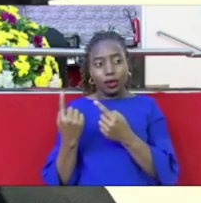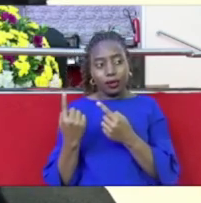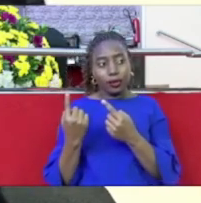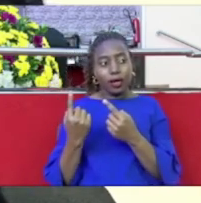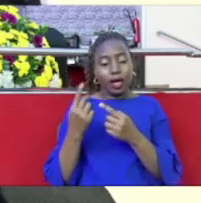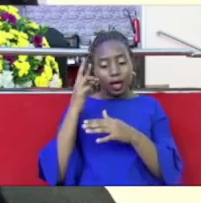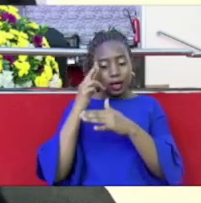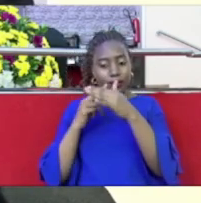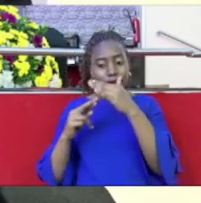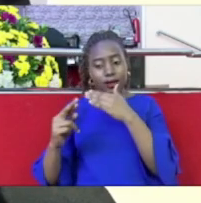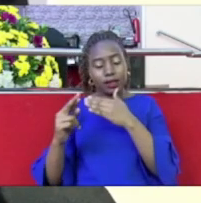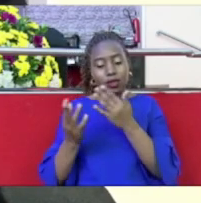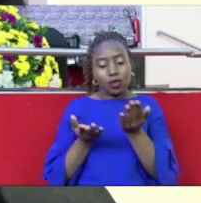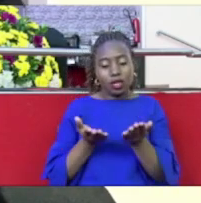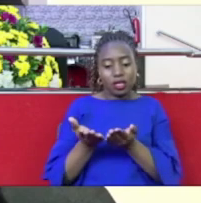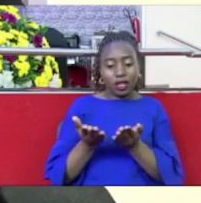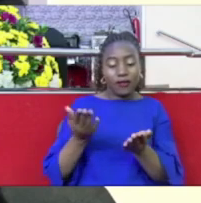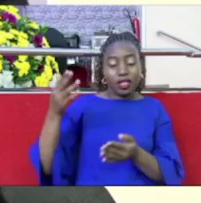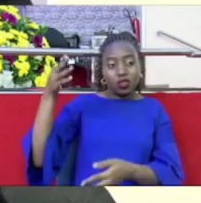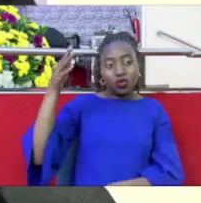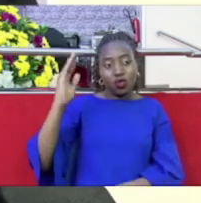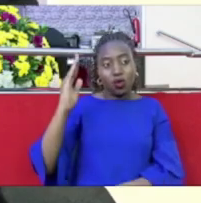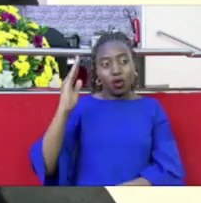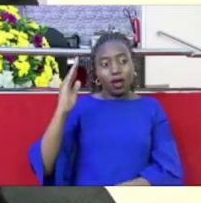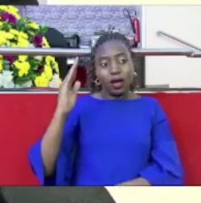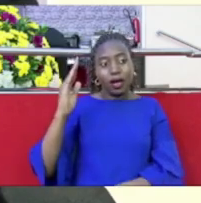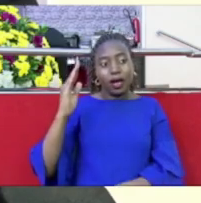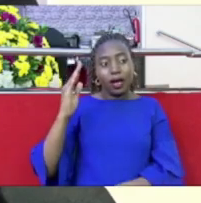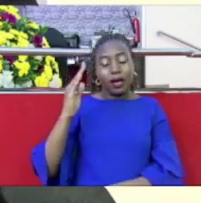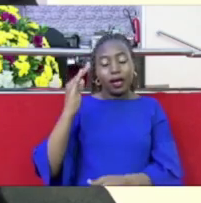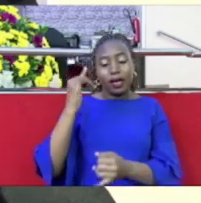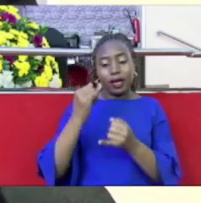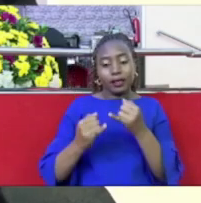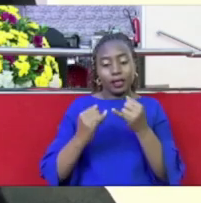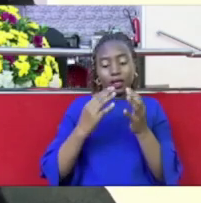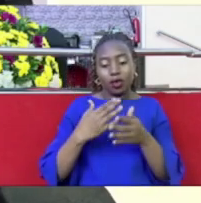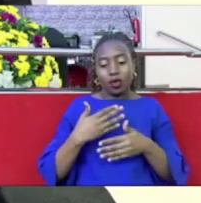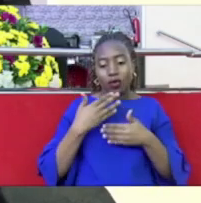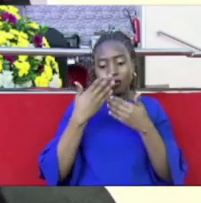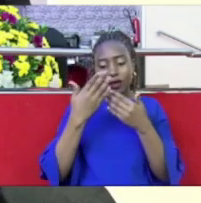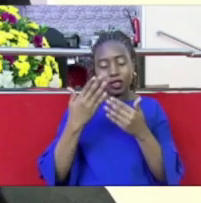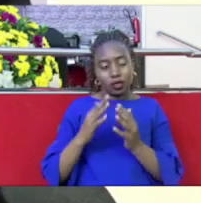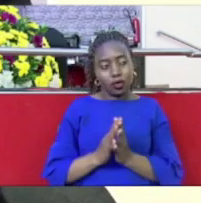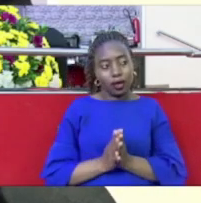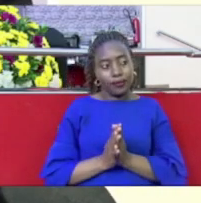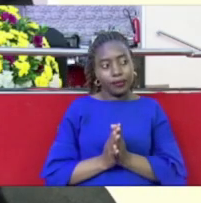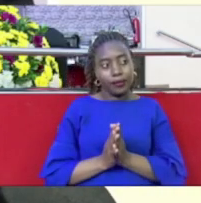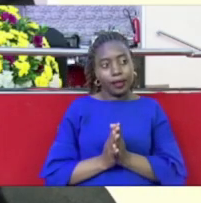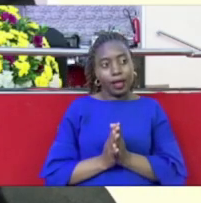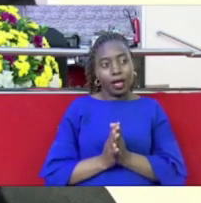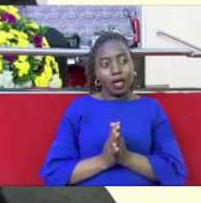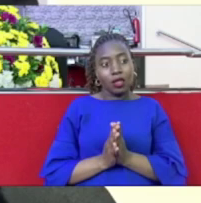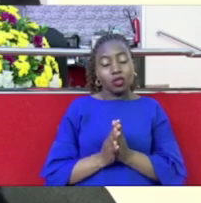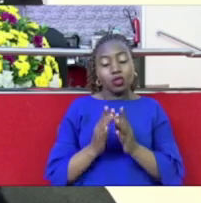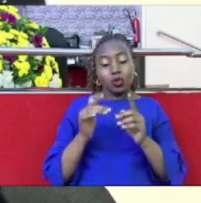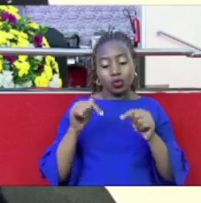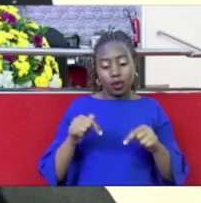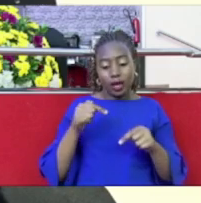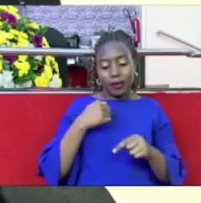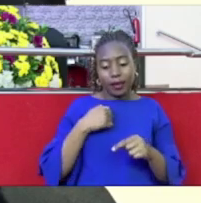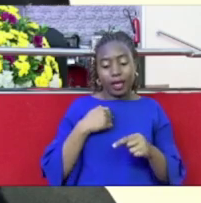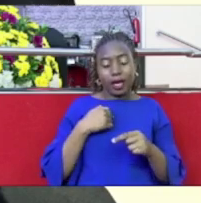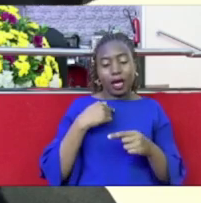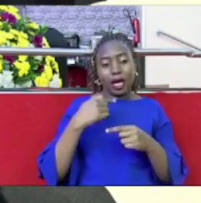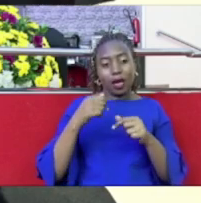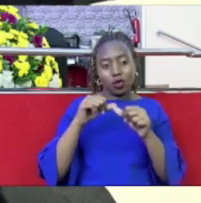Service to God. Utumishi kwake Mungu. And confession. Na kukiri. Today allow me to pick it up from there. Leo ni